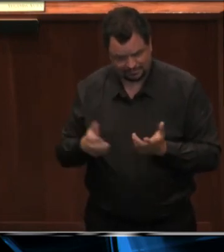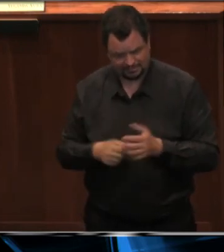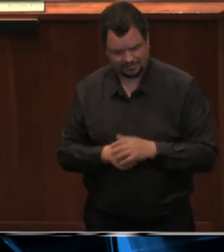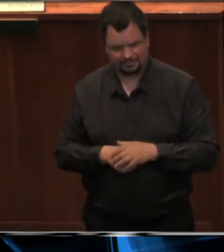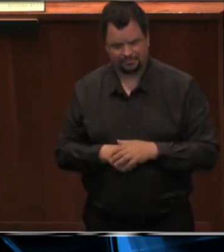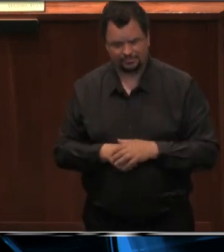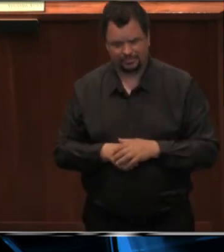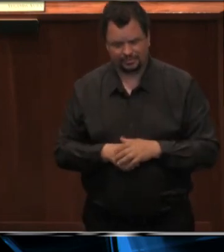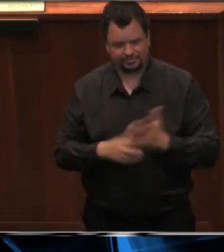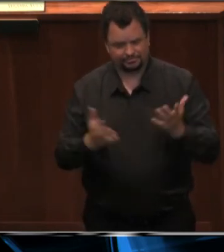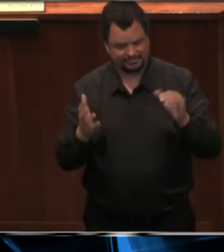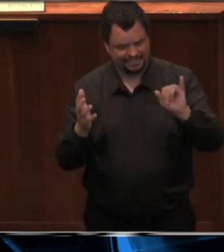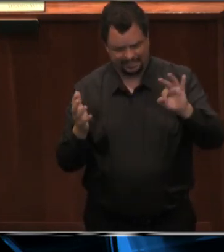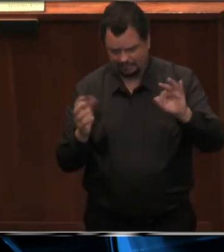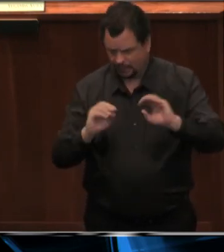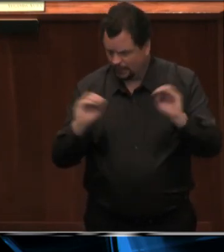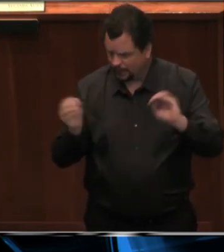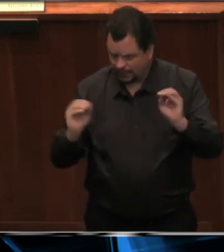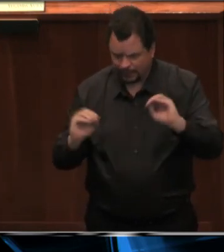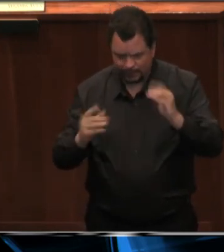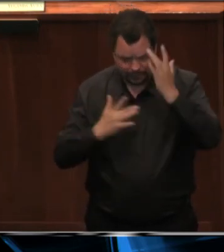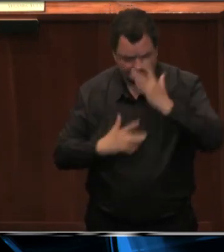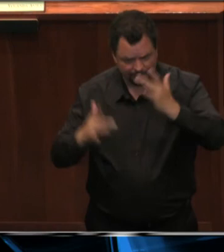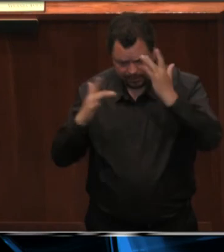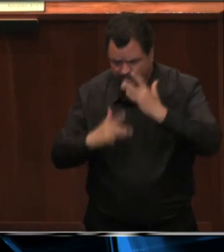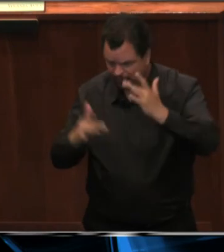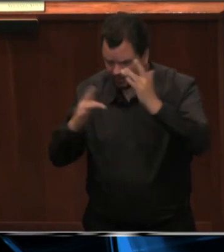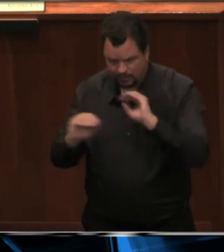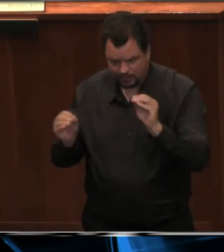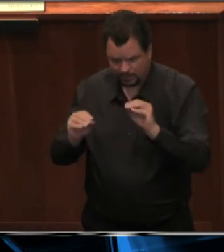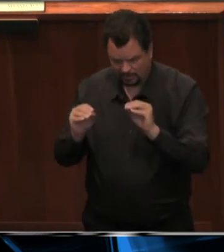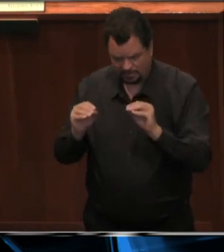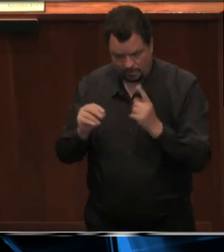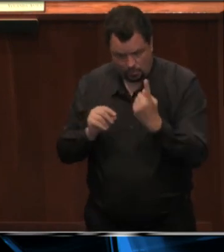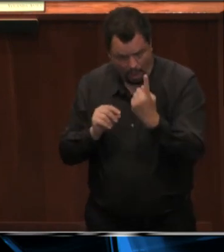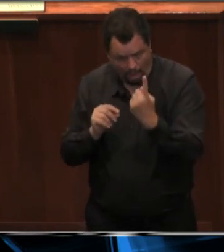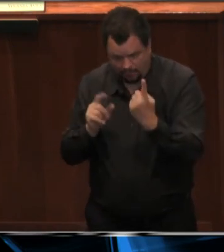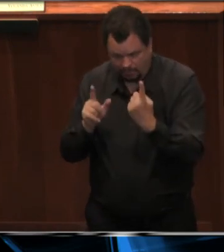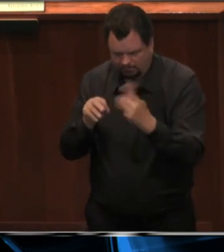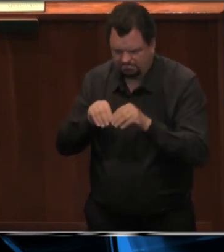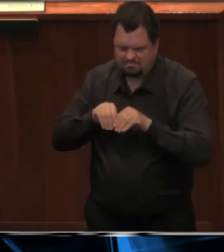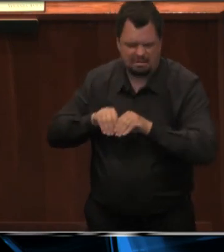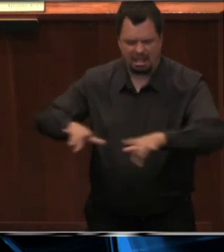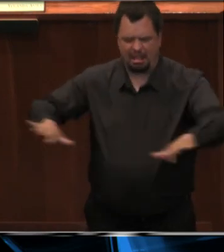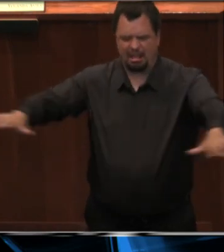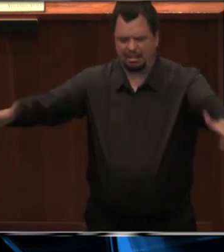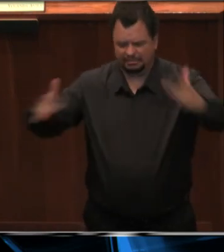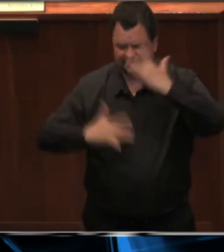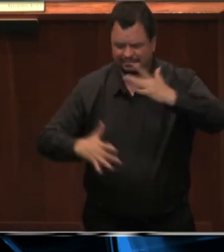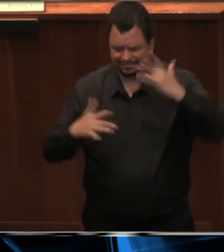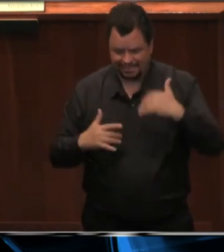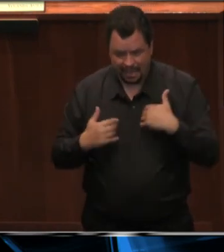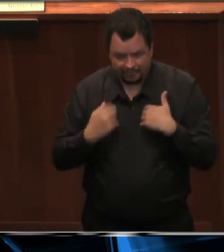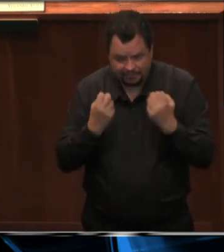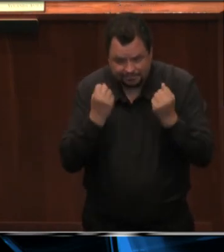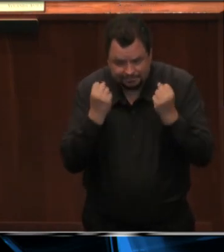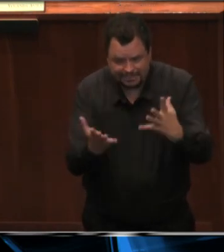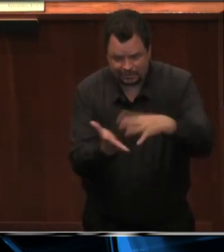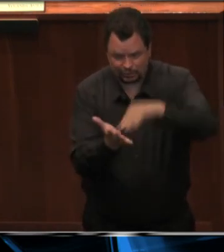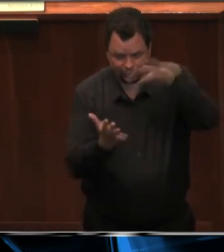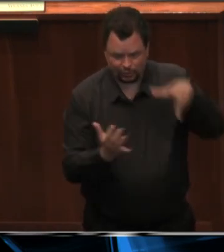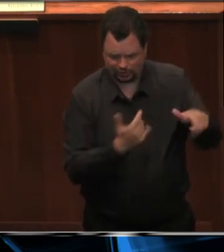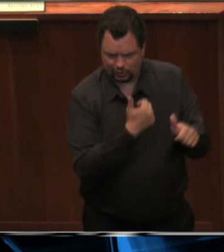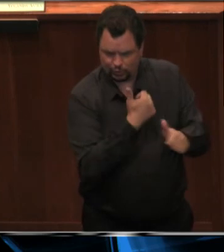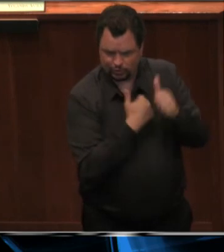I could infect an entire school building. I had students with many underlying illnesses, including leukemia, heart conditions, a teacher